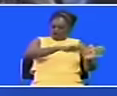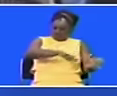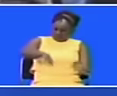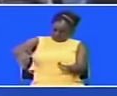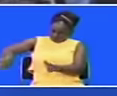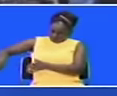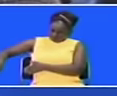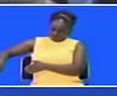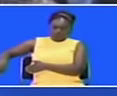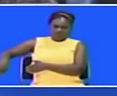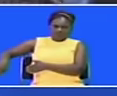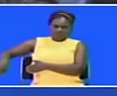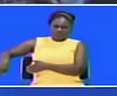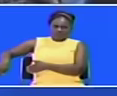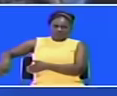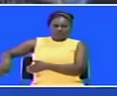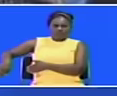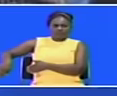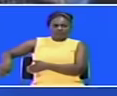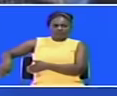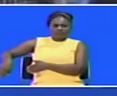of us. Let's put everything else aside.